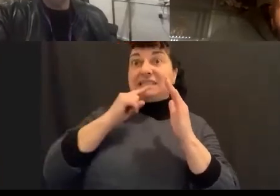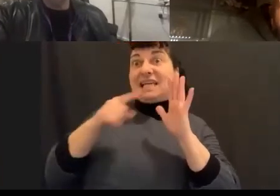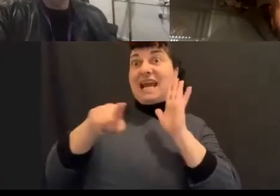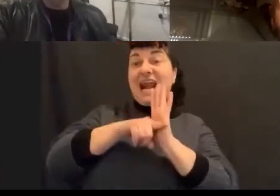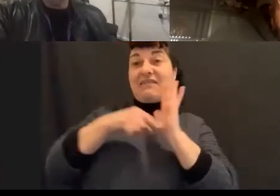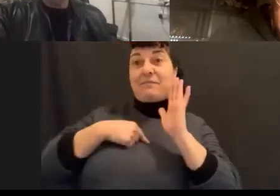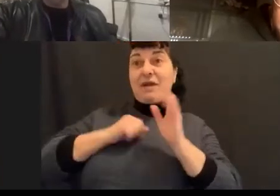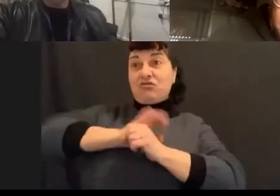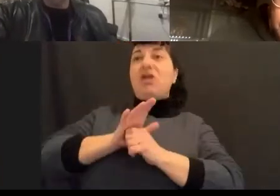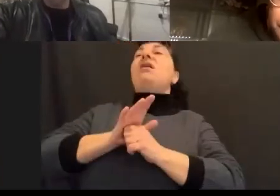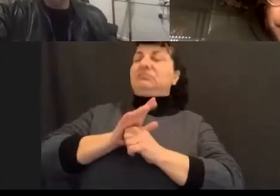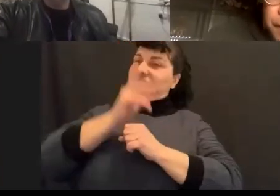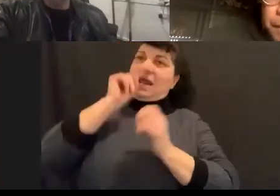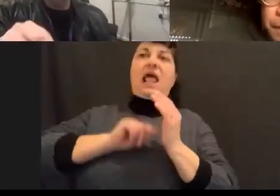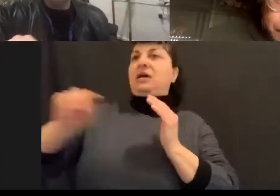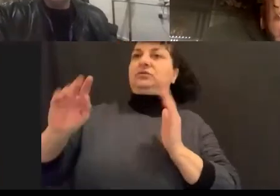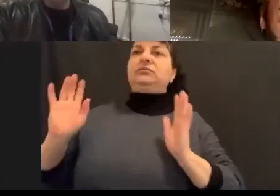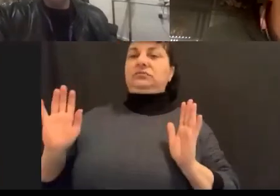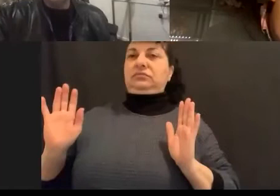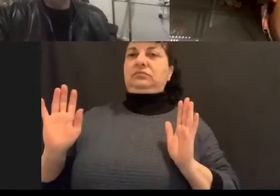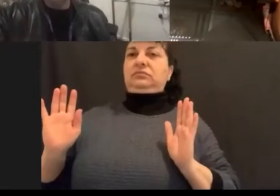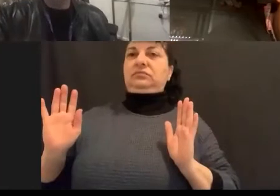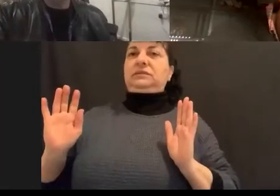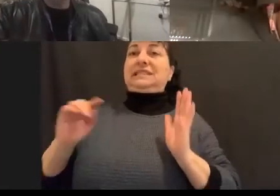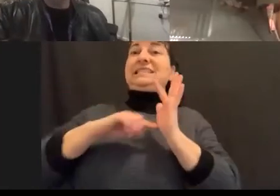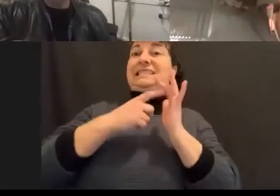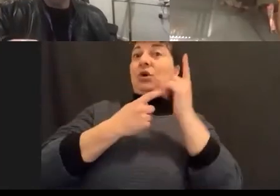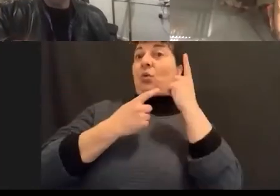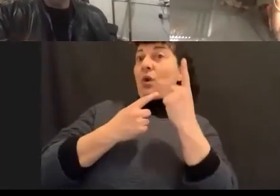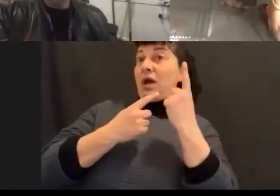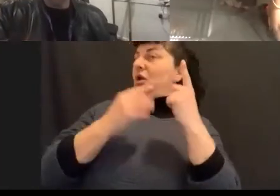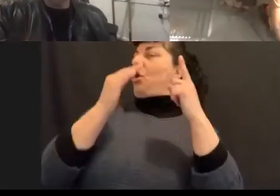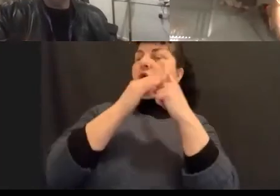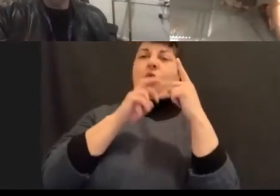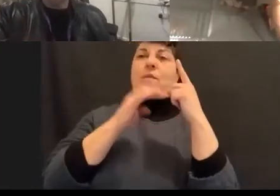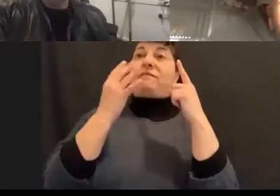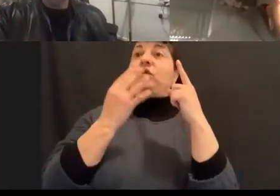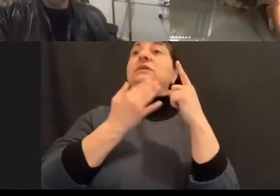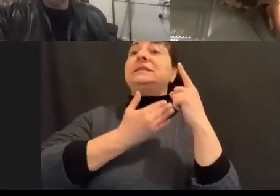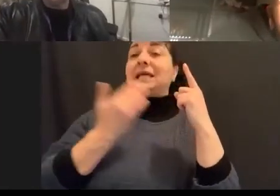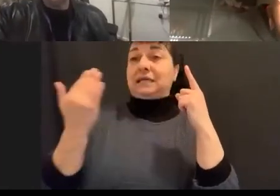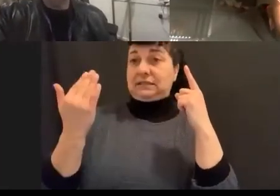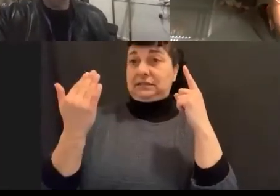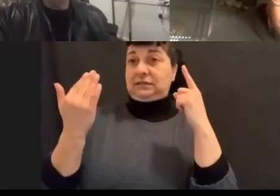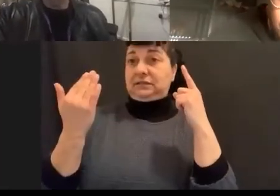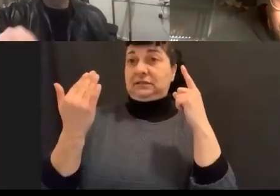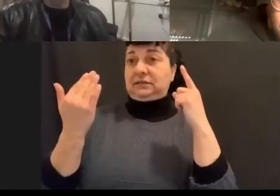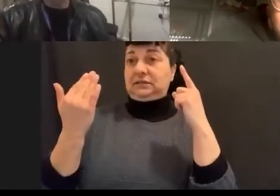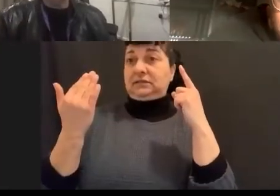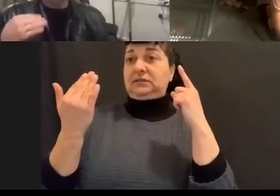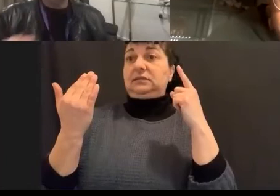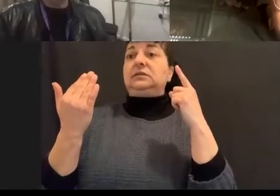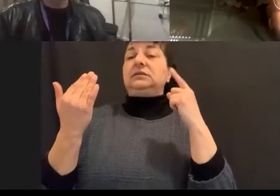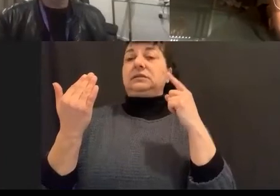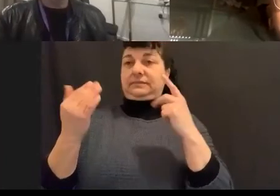14 days. Therefore, it's tier 1. But sometimes we can, from the stop and stay information, go down to tier 2, which